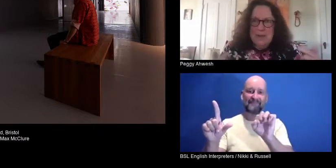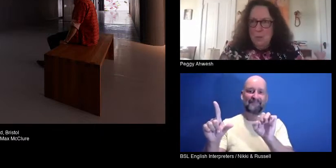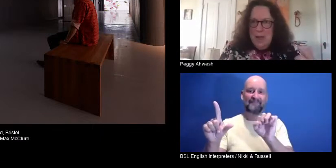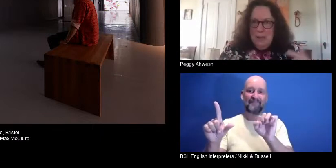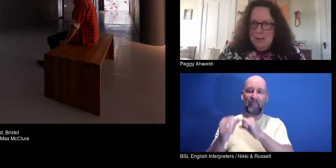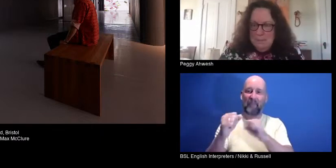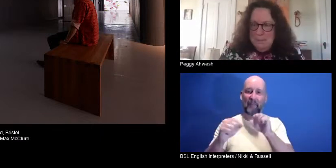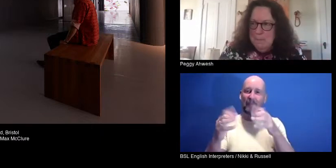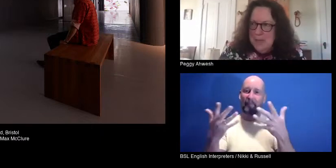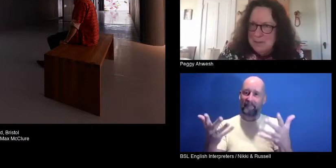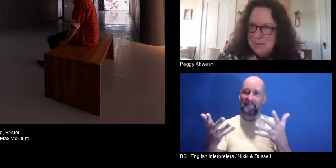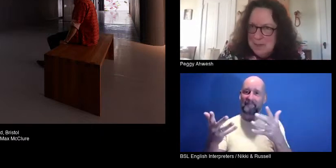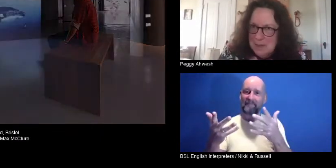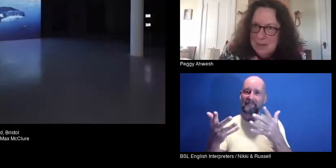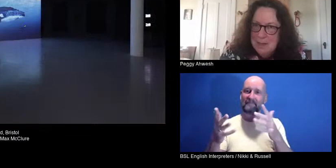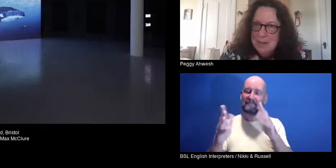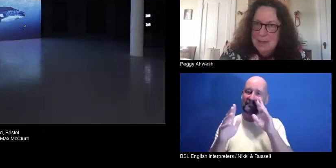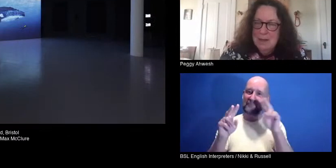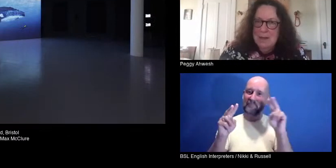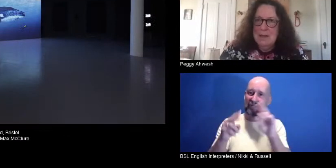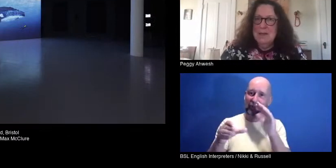subjective in a way that makes,